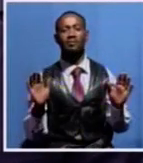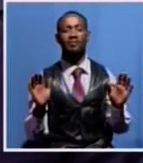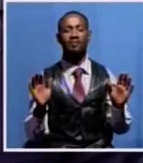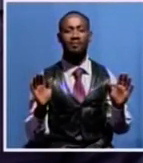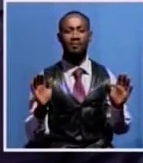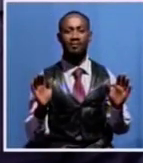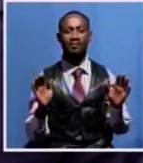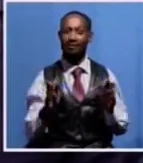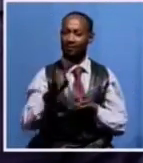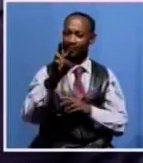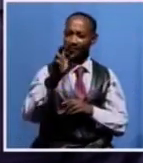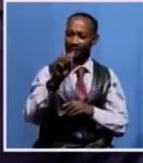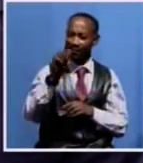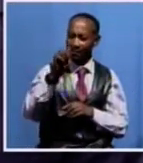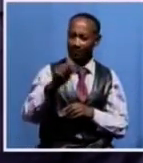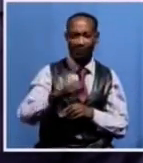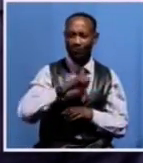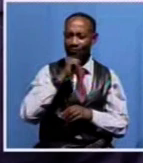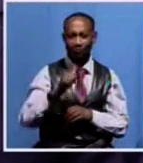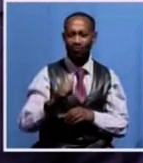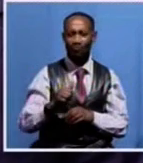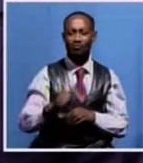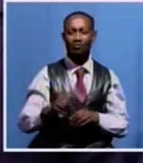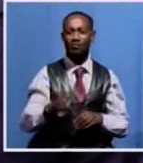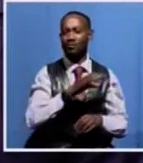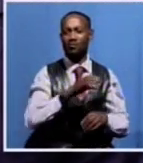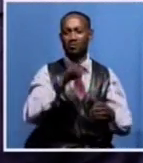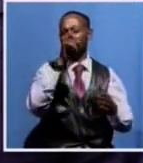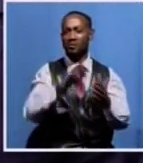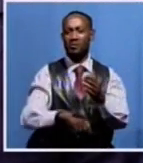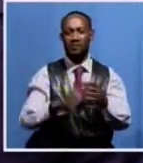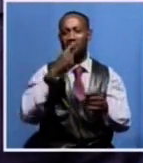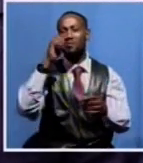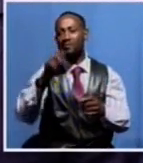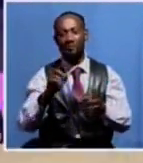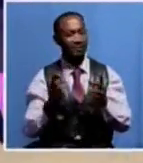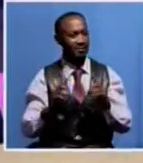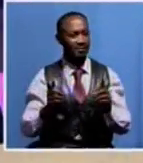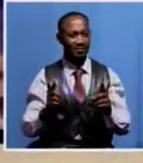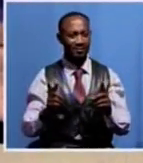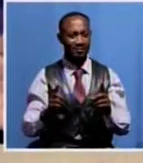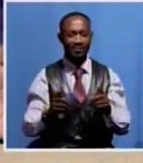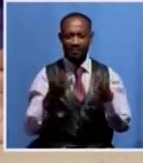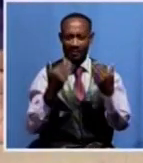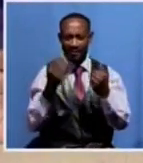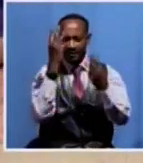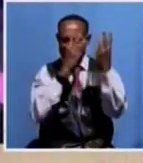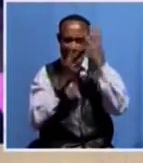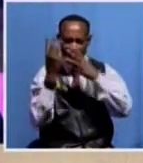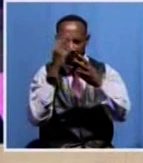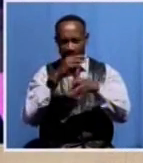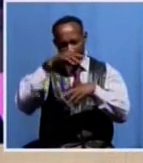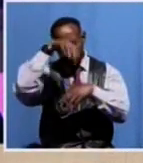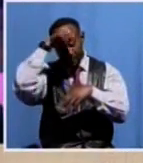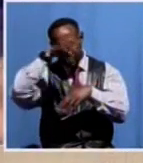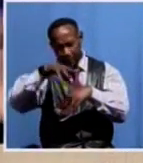Remember, VAT is not corporate tax. Corporate tax is different. So now we had a concern that mines were not investing and instead